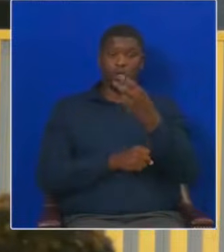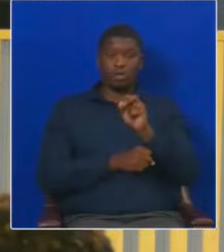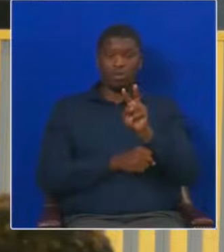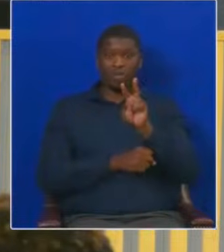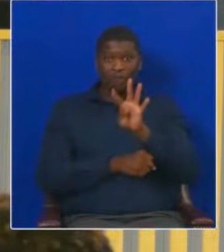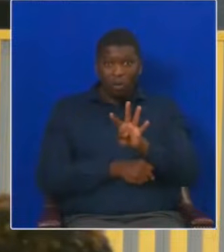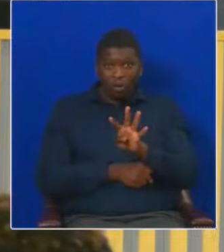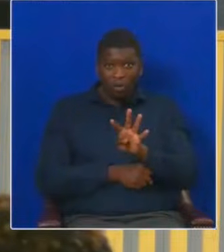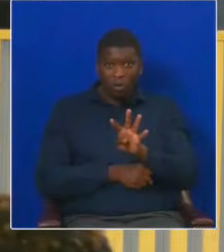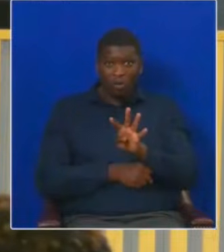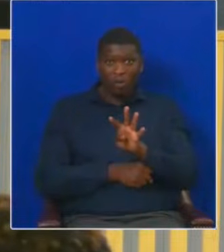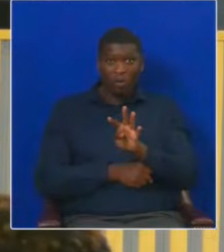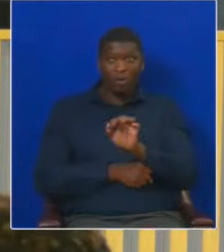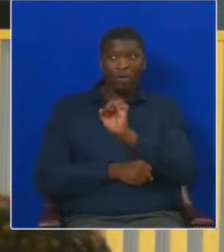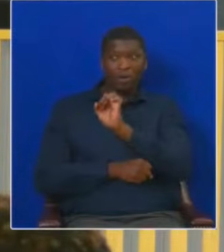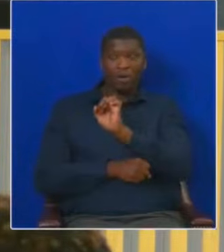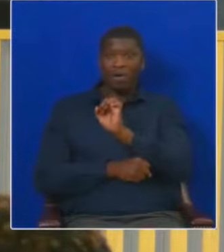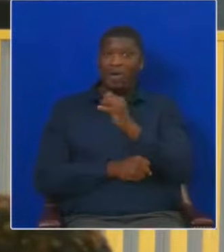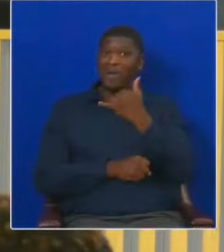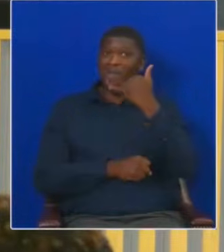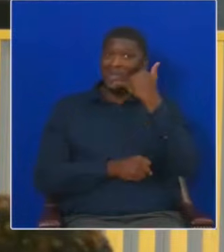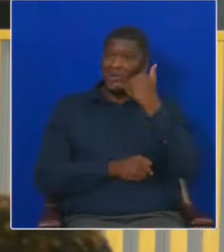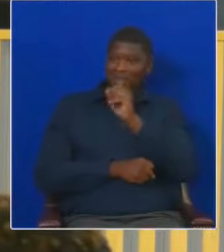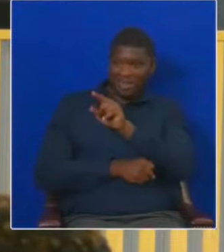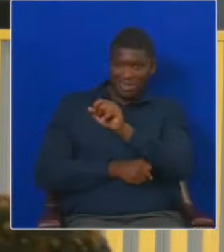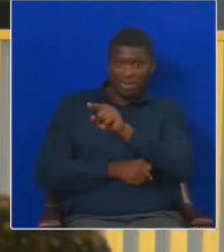he informed me that